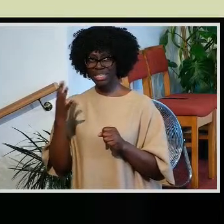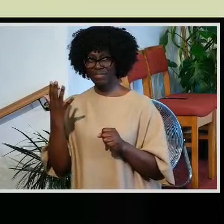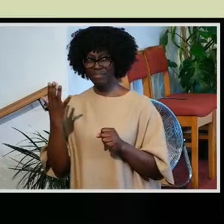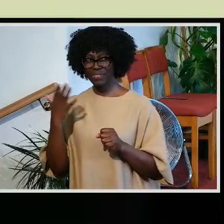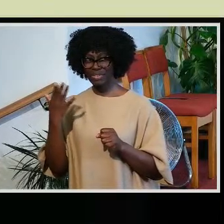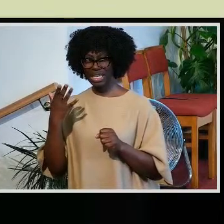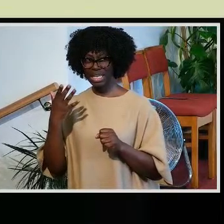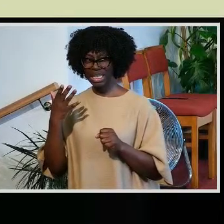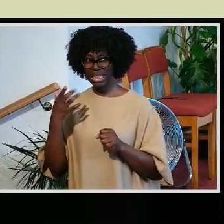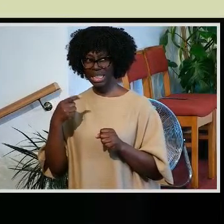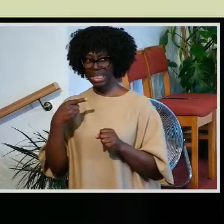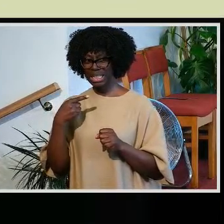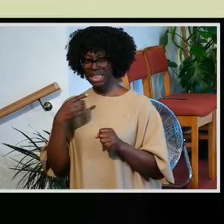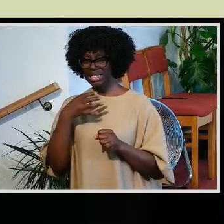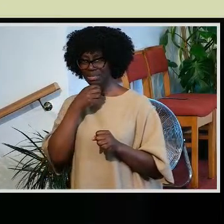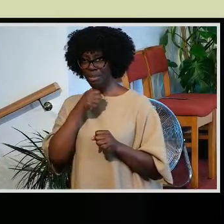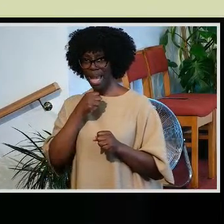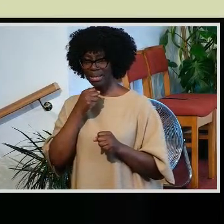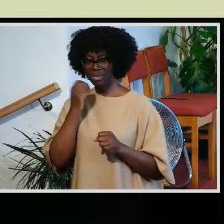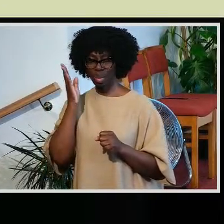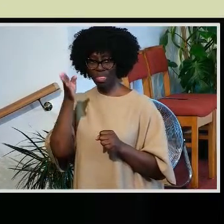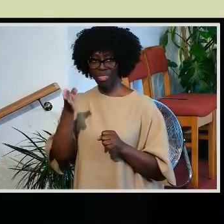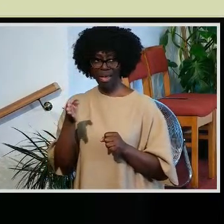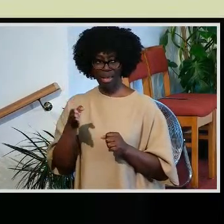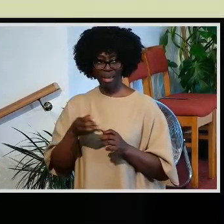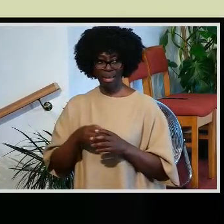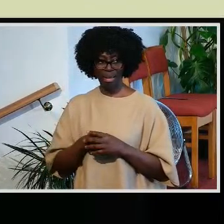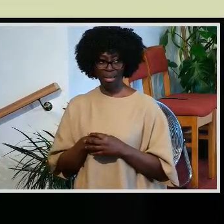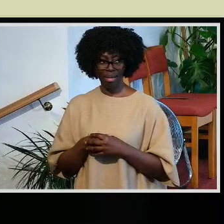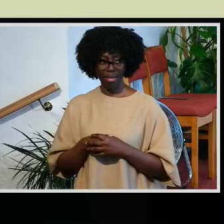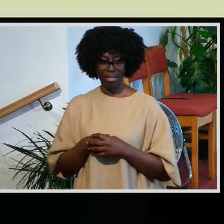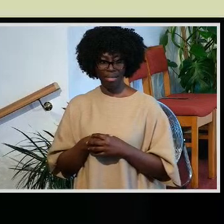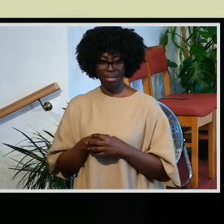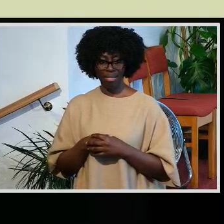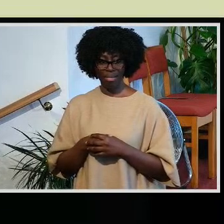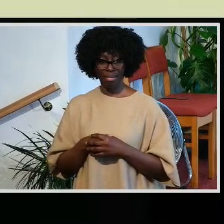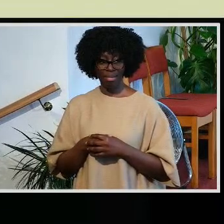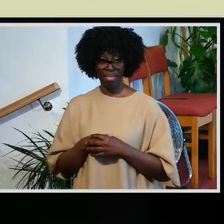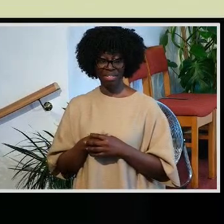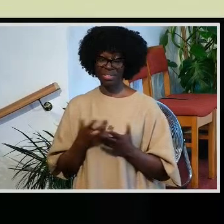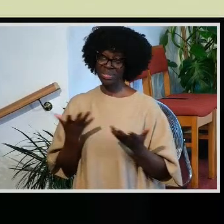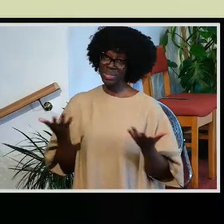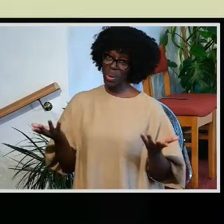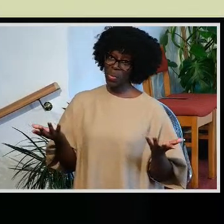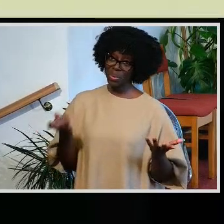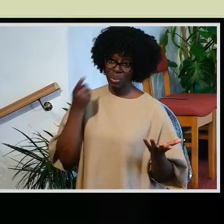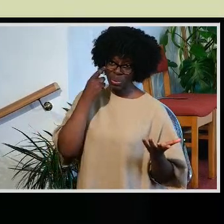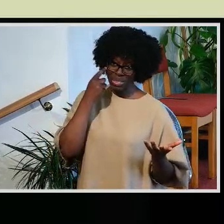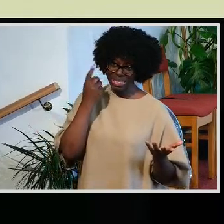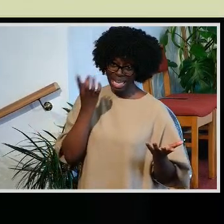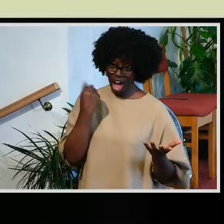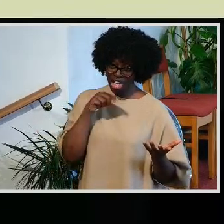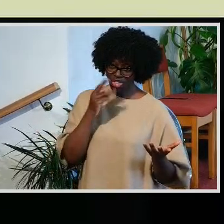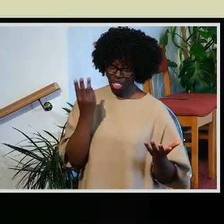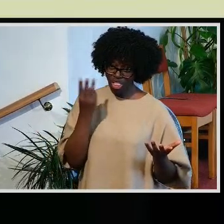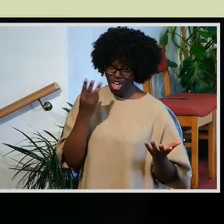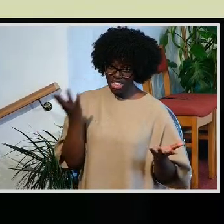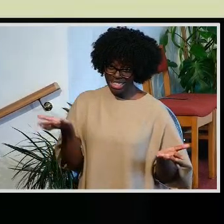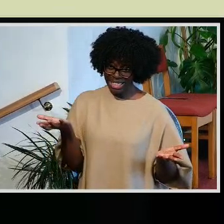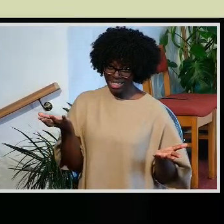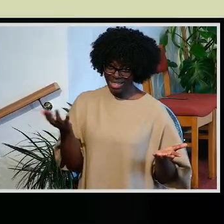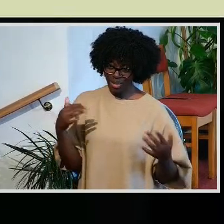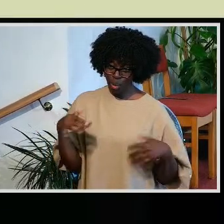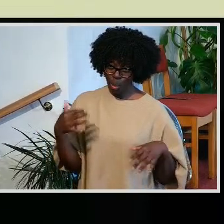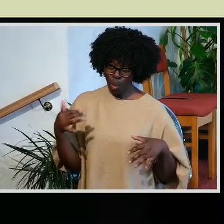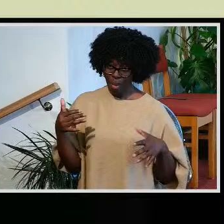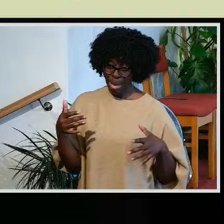2015. I think his video was shown there, but I found this online. So he's late now. I can't remember what